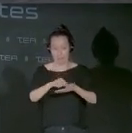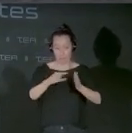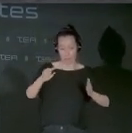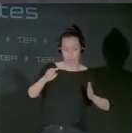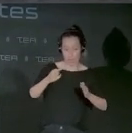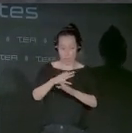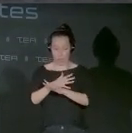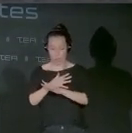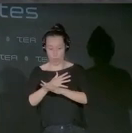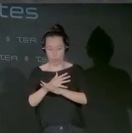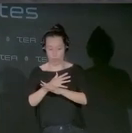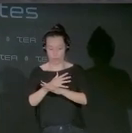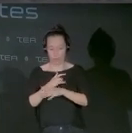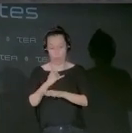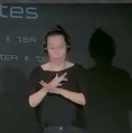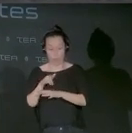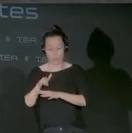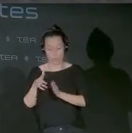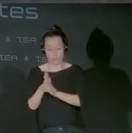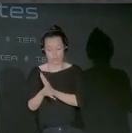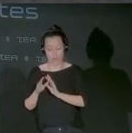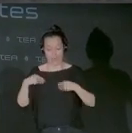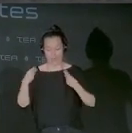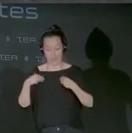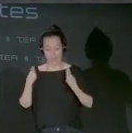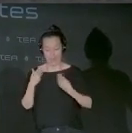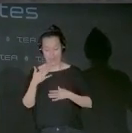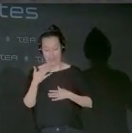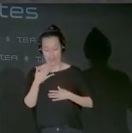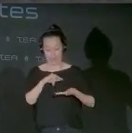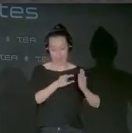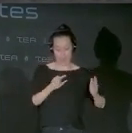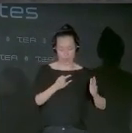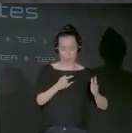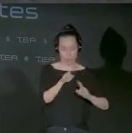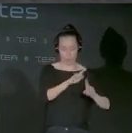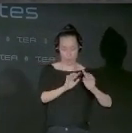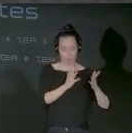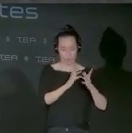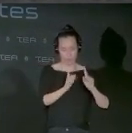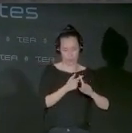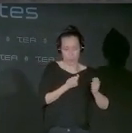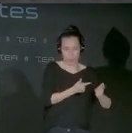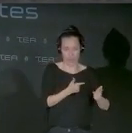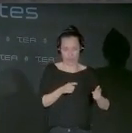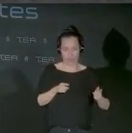world. And if we want to start moving in that line between those two,